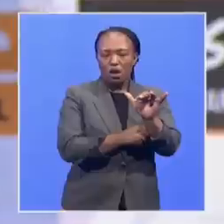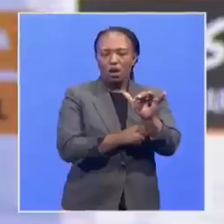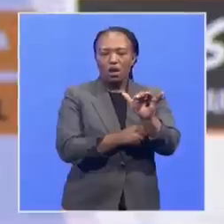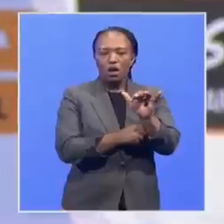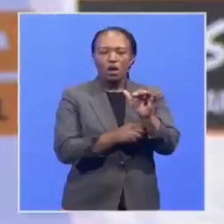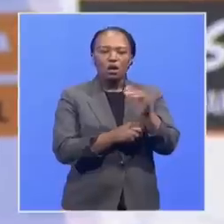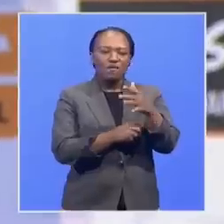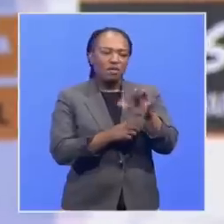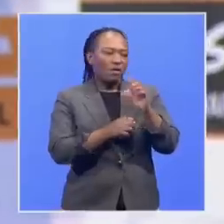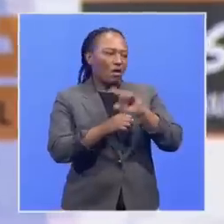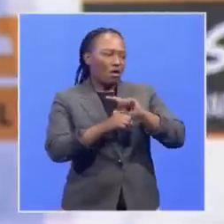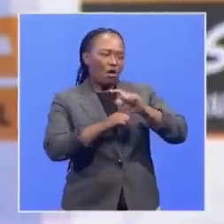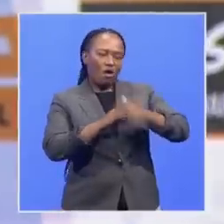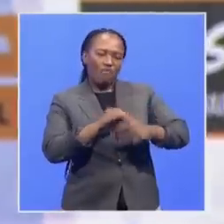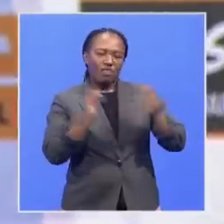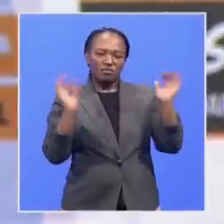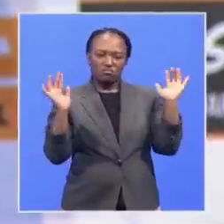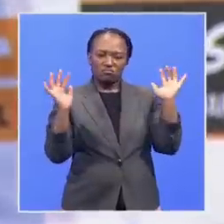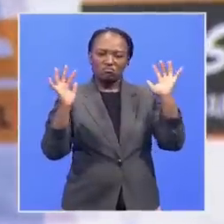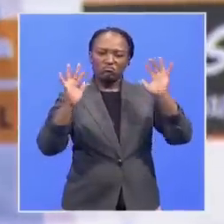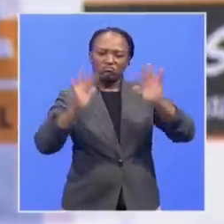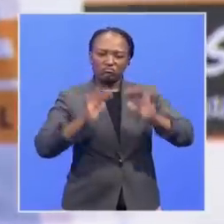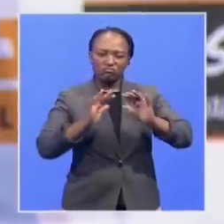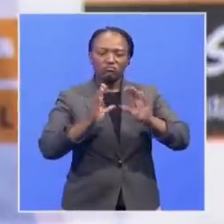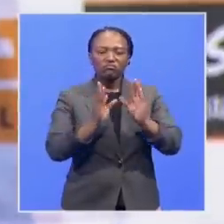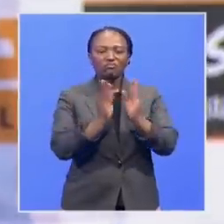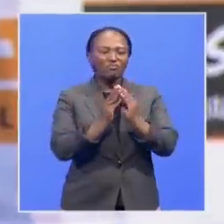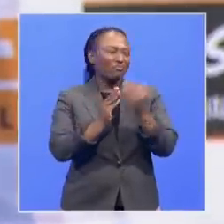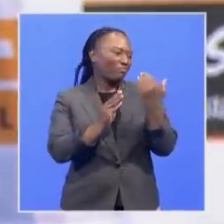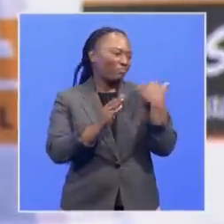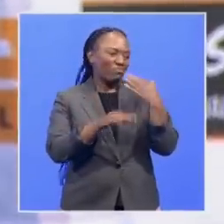conference matsatsi a fetileng